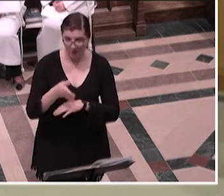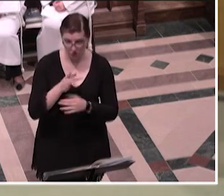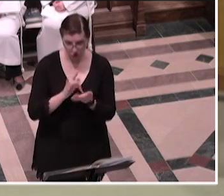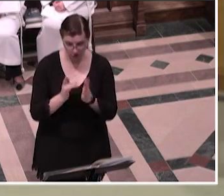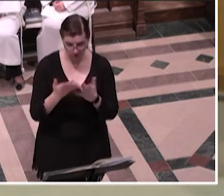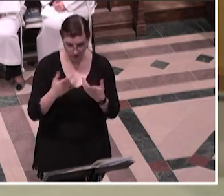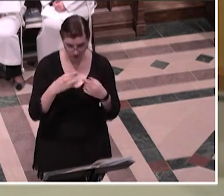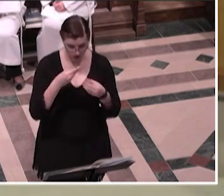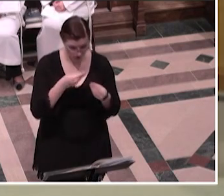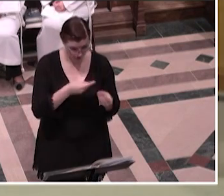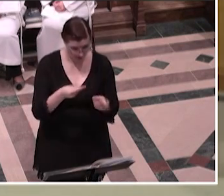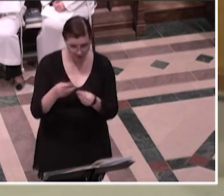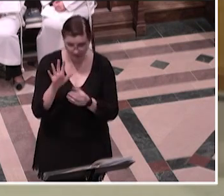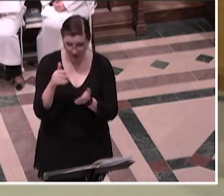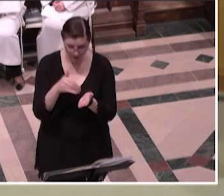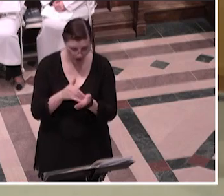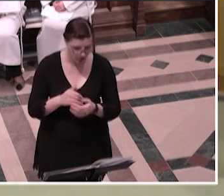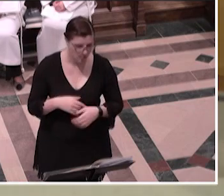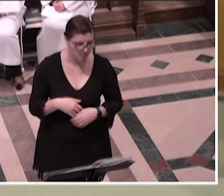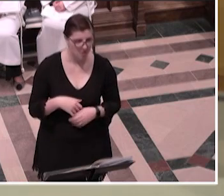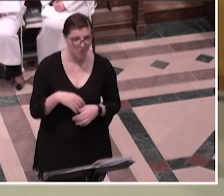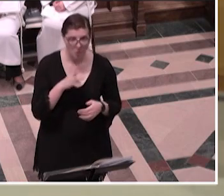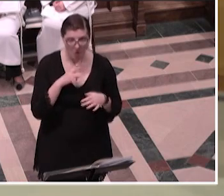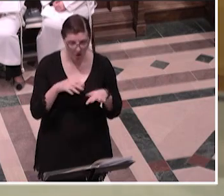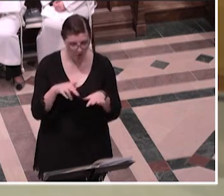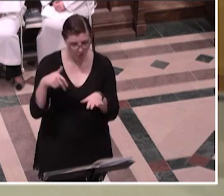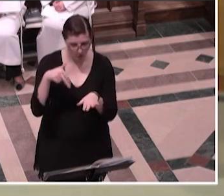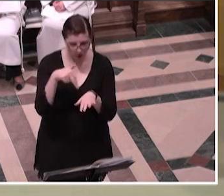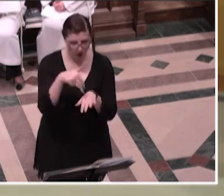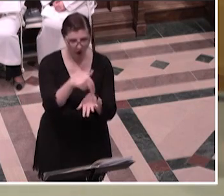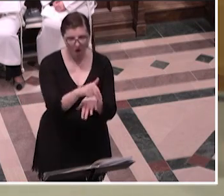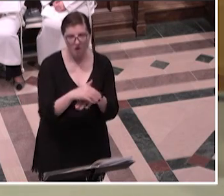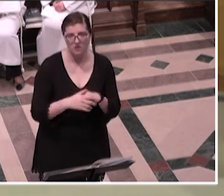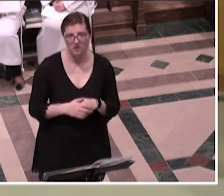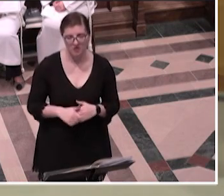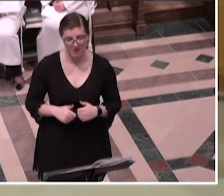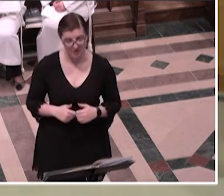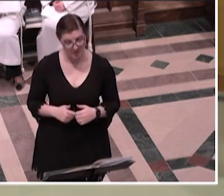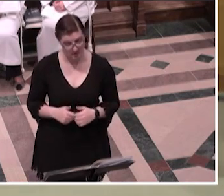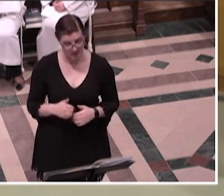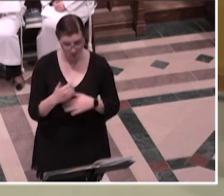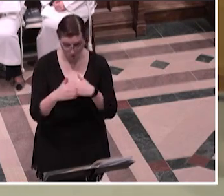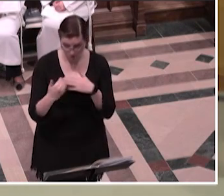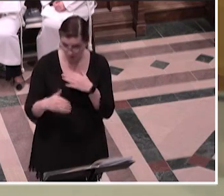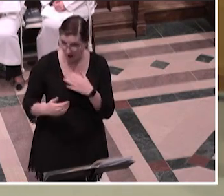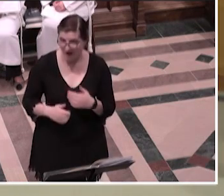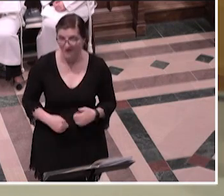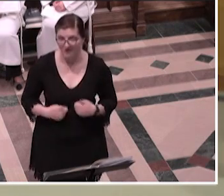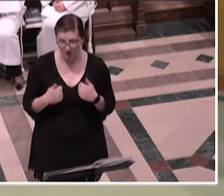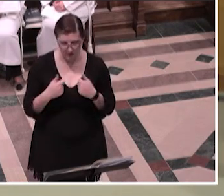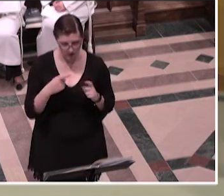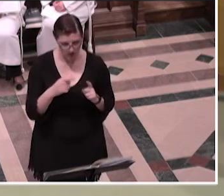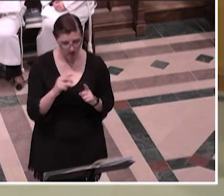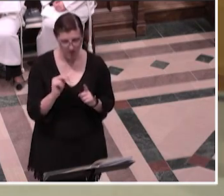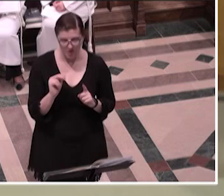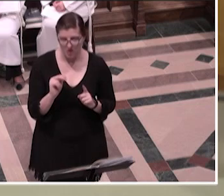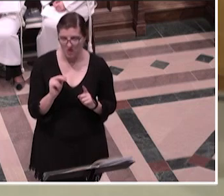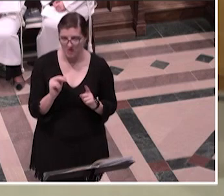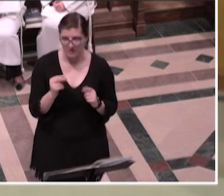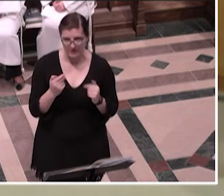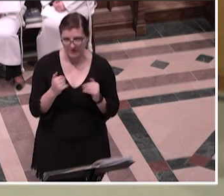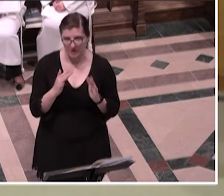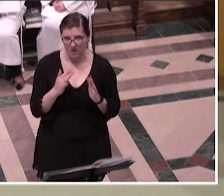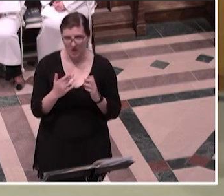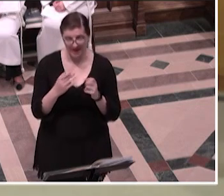on water, claimed to be the bread of life, Nicodemus's cover is compromised when he